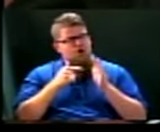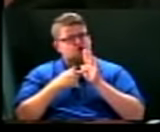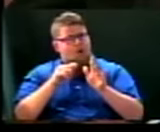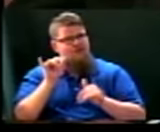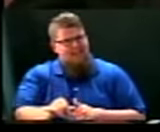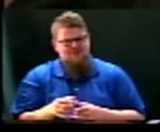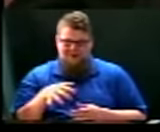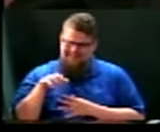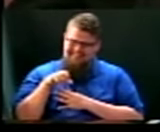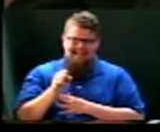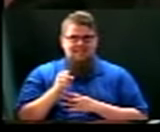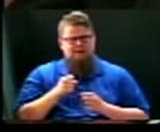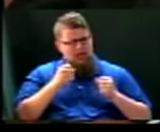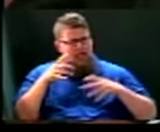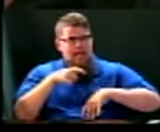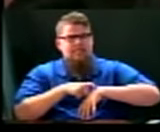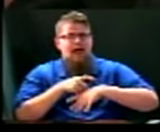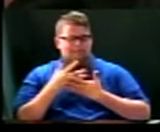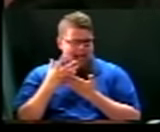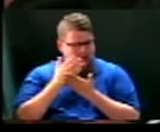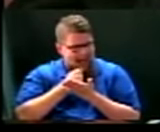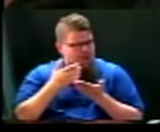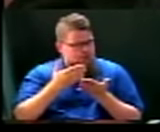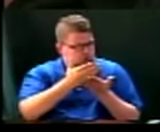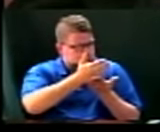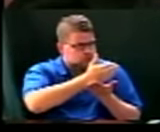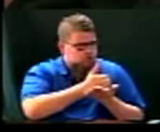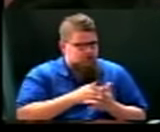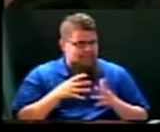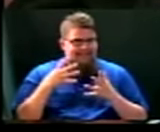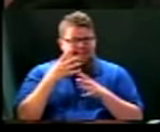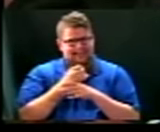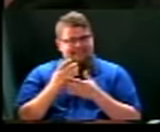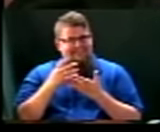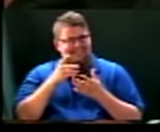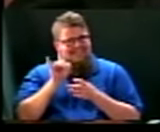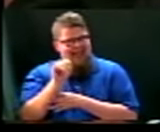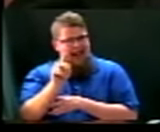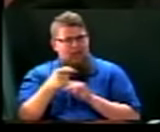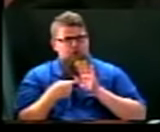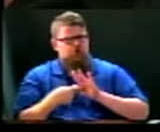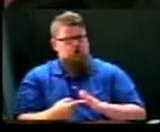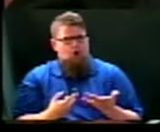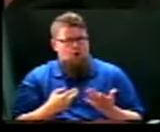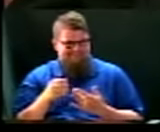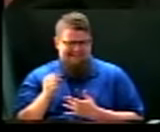we spend a lot of time gathering and collecting data. So